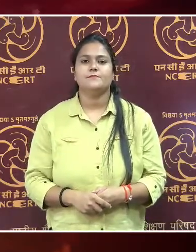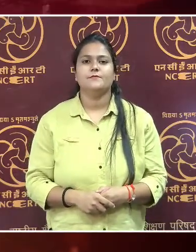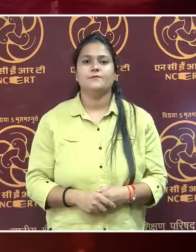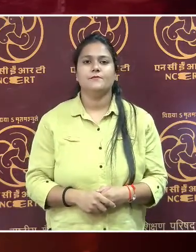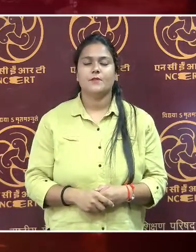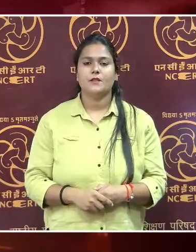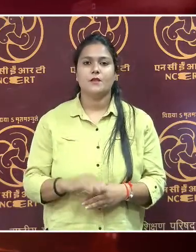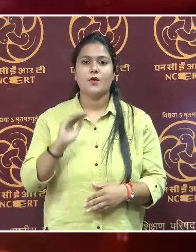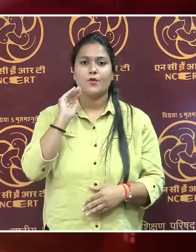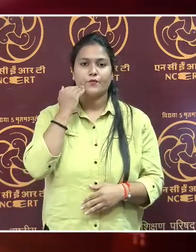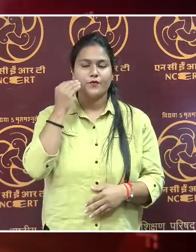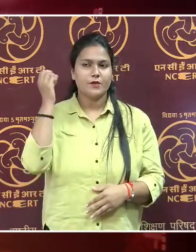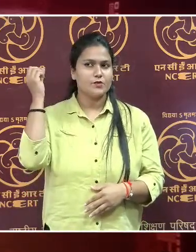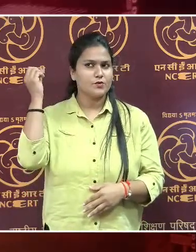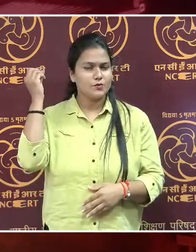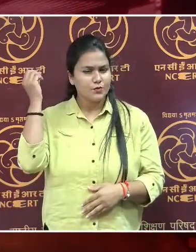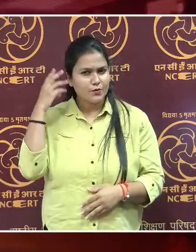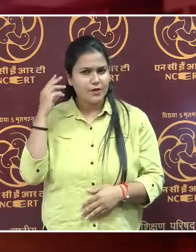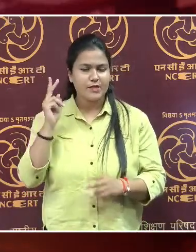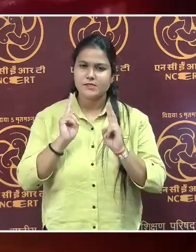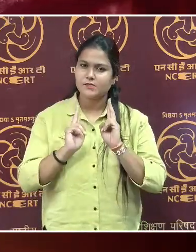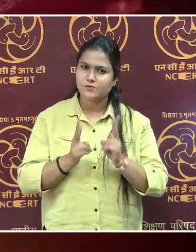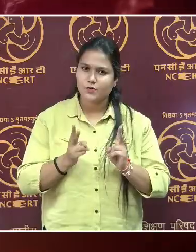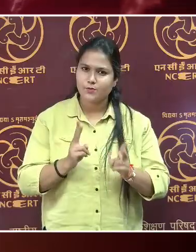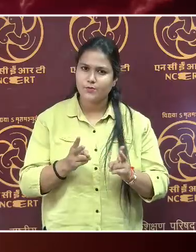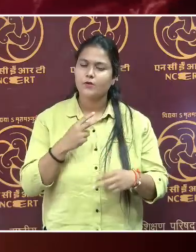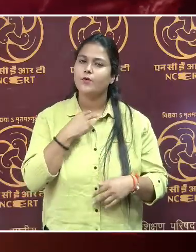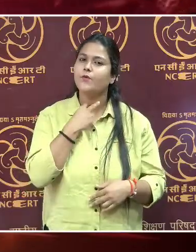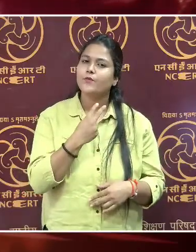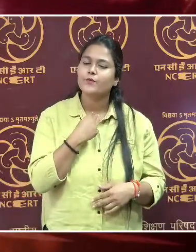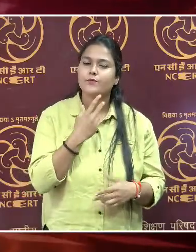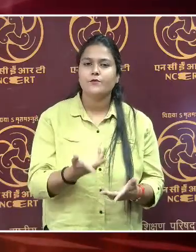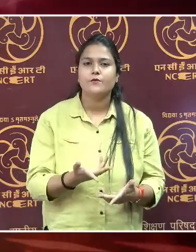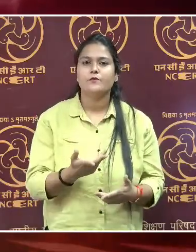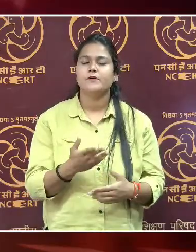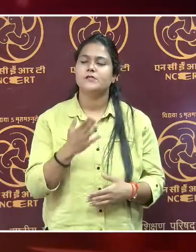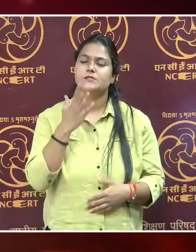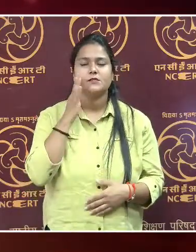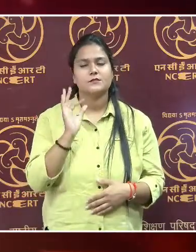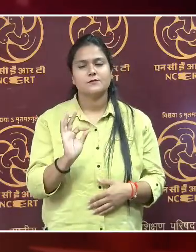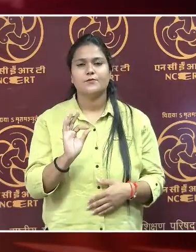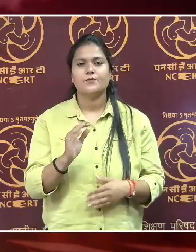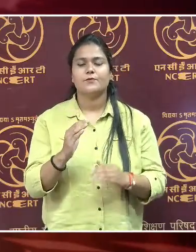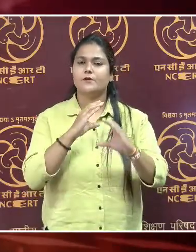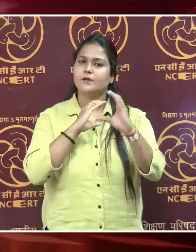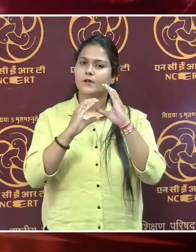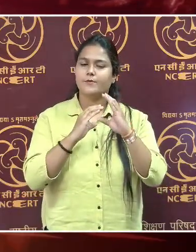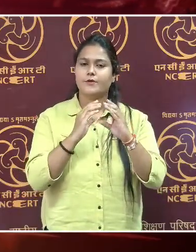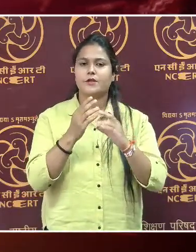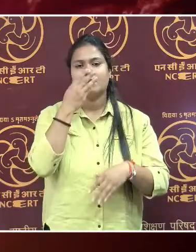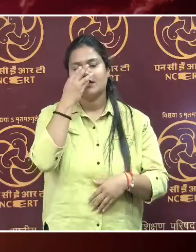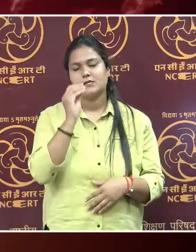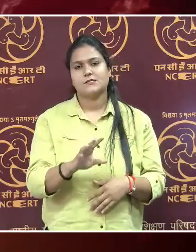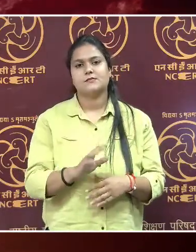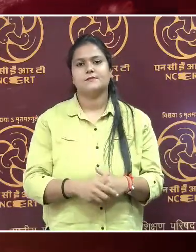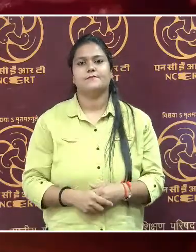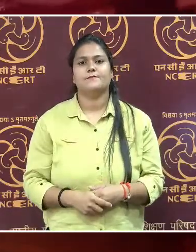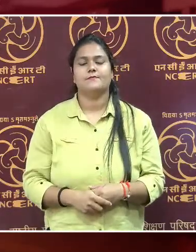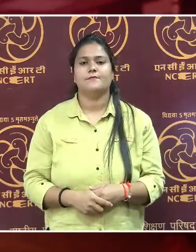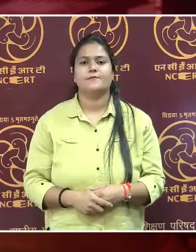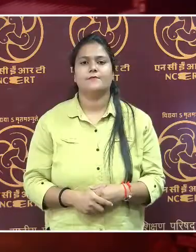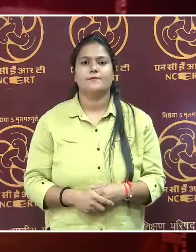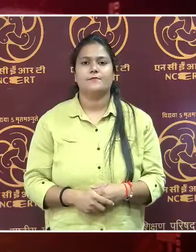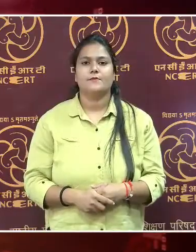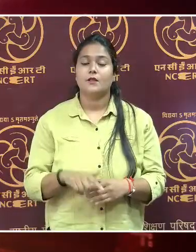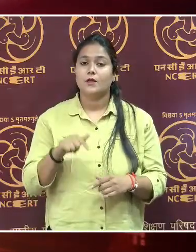your hearing is normal, you will not be able to speak, and then you will not be able to communicate further. And finally, it helps us for